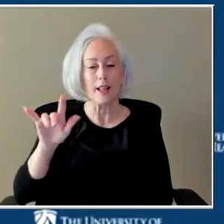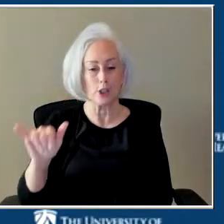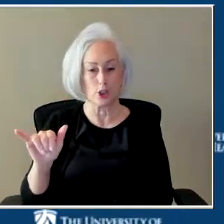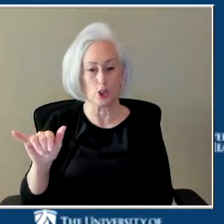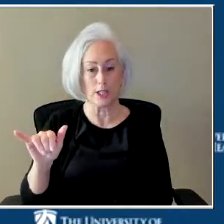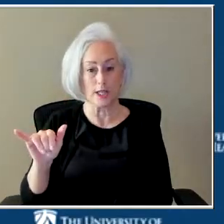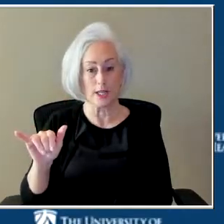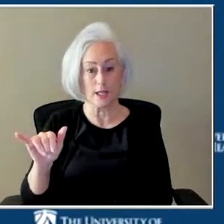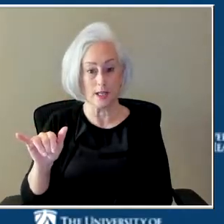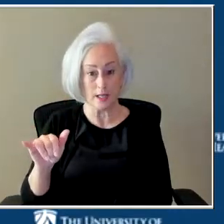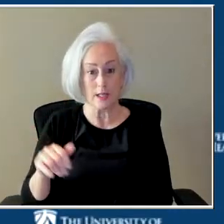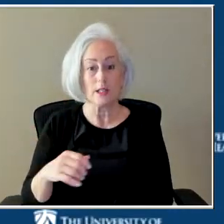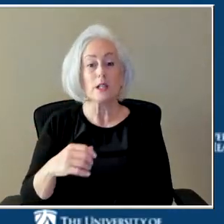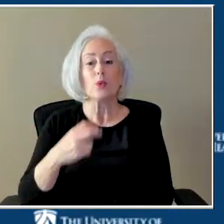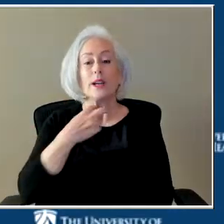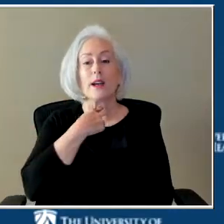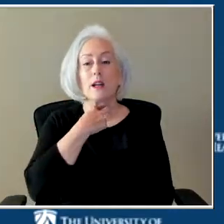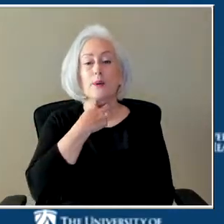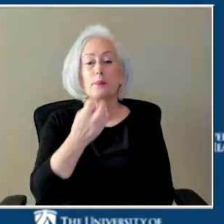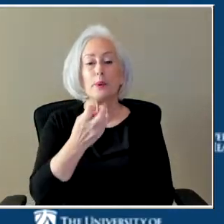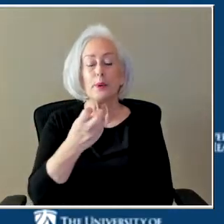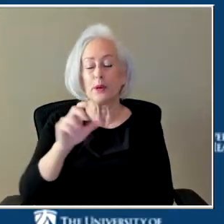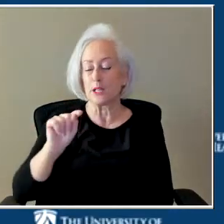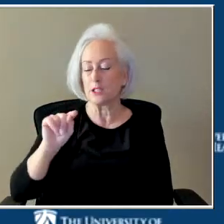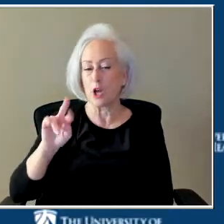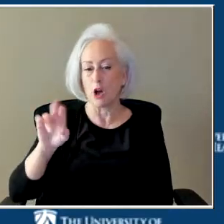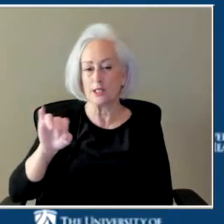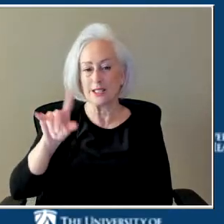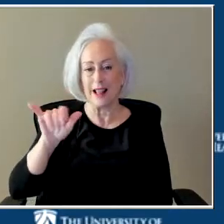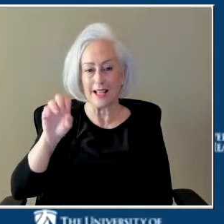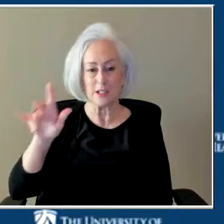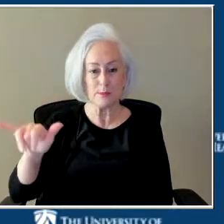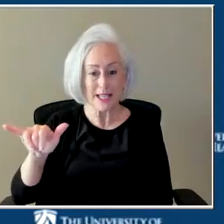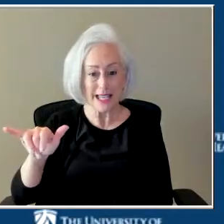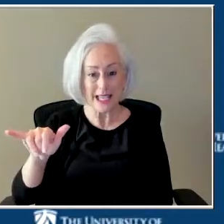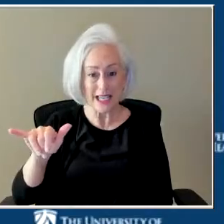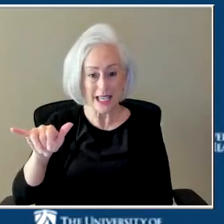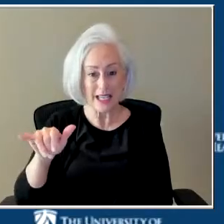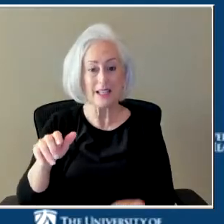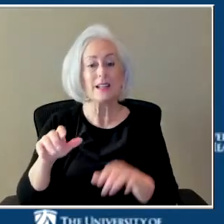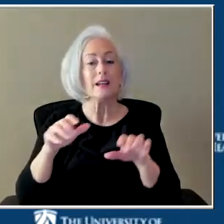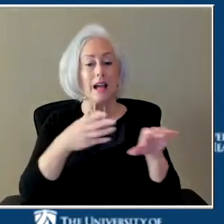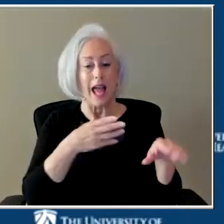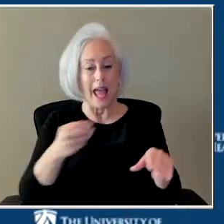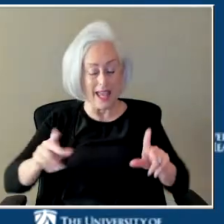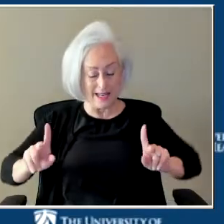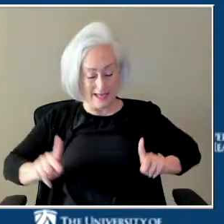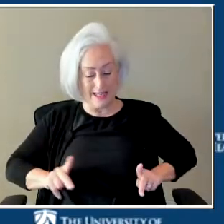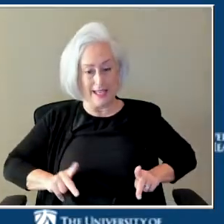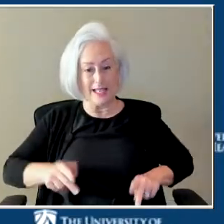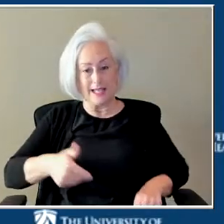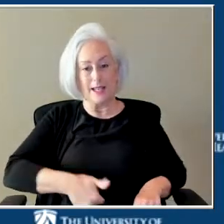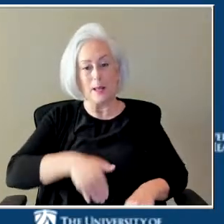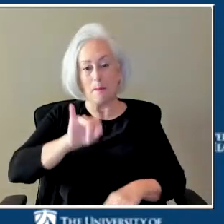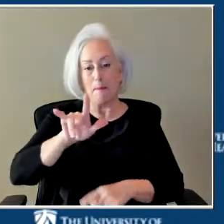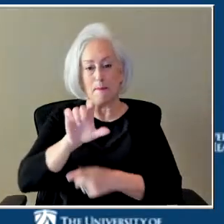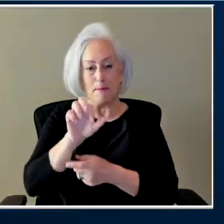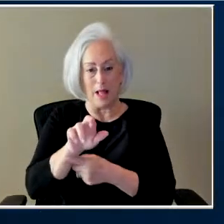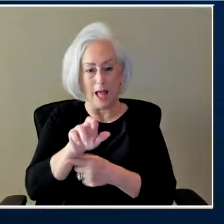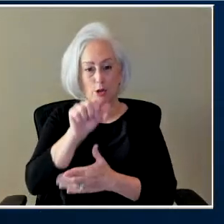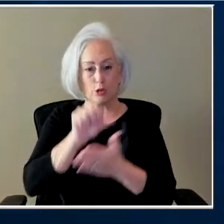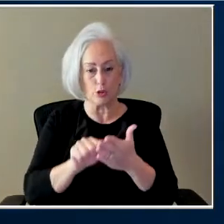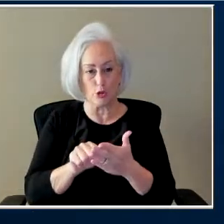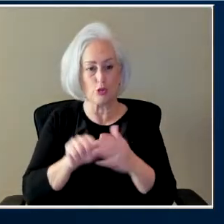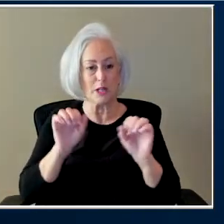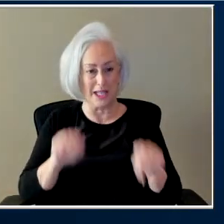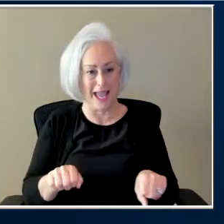perform radical tonsillectomies, and then for urology, we do procedures on kidney and bladder. Aaron, let's talk